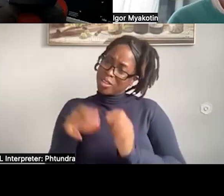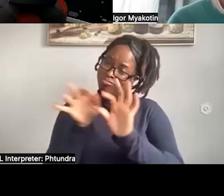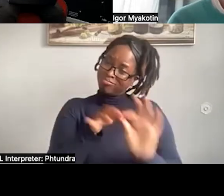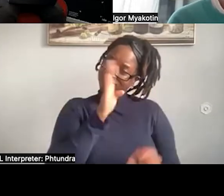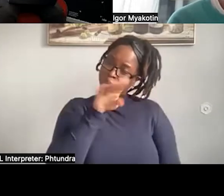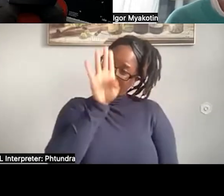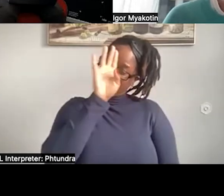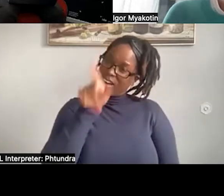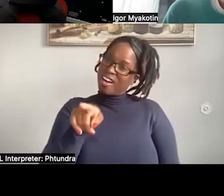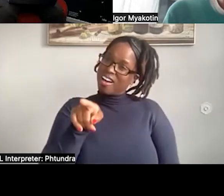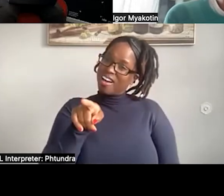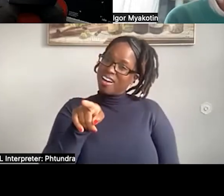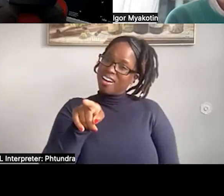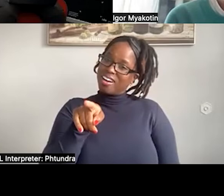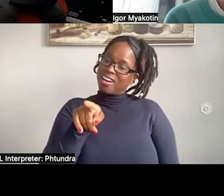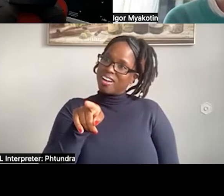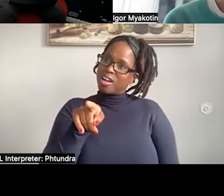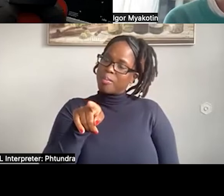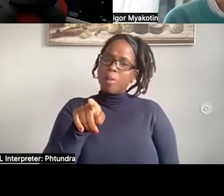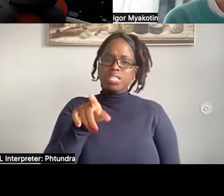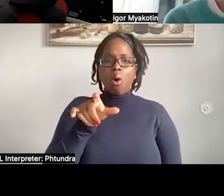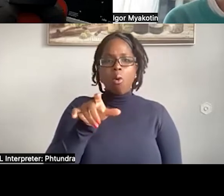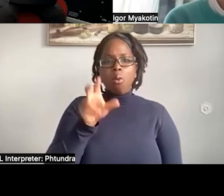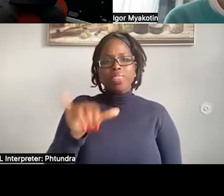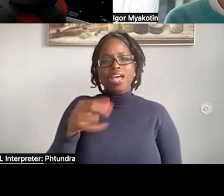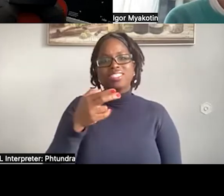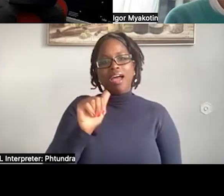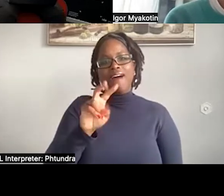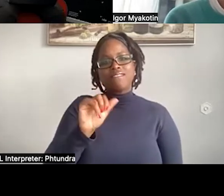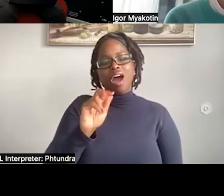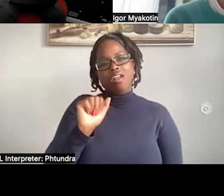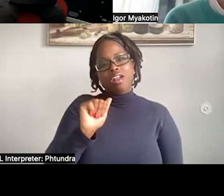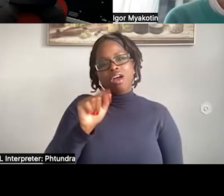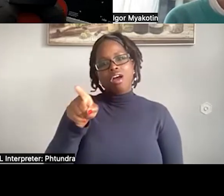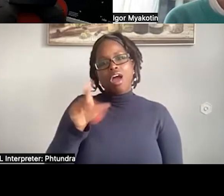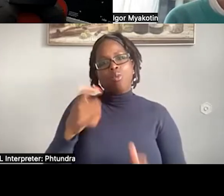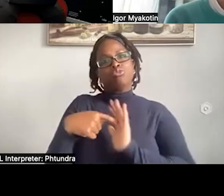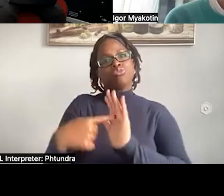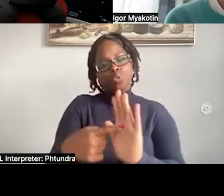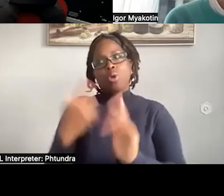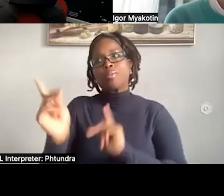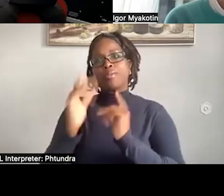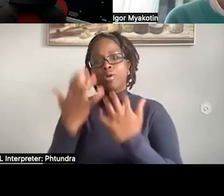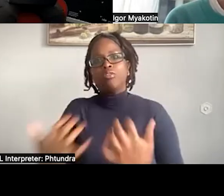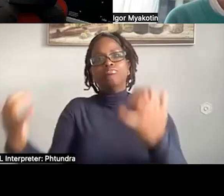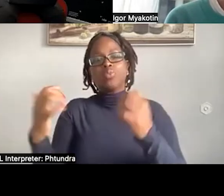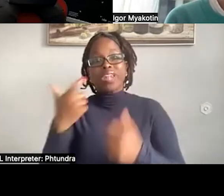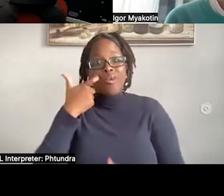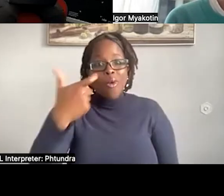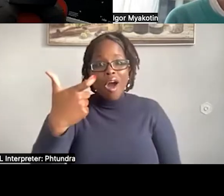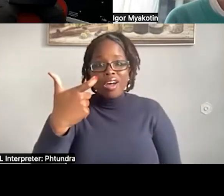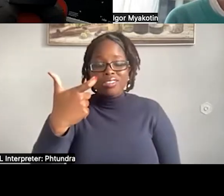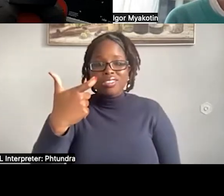that's the Havana too. That's my Havana. That's what I want to show to other people. And it's two examples,